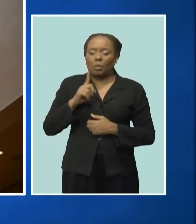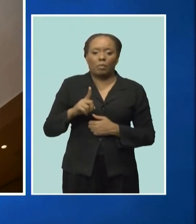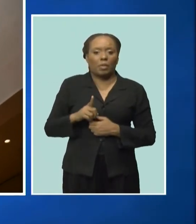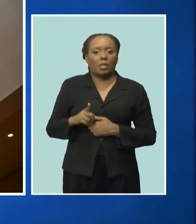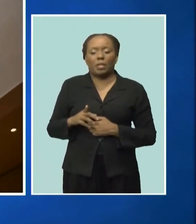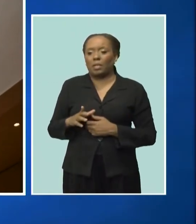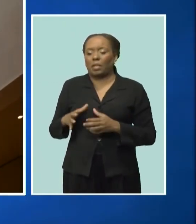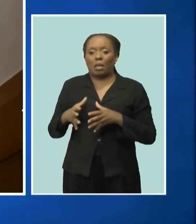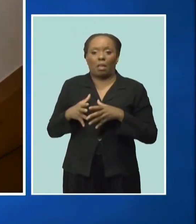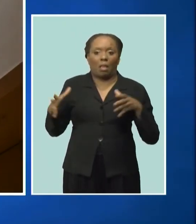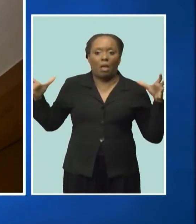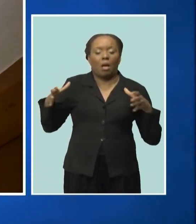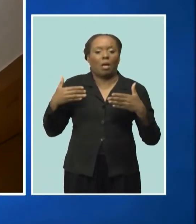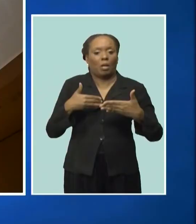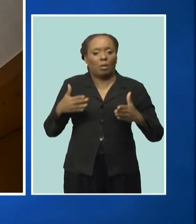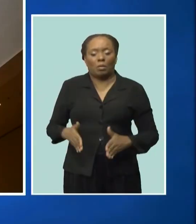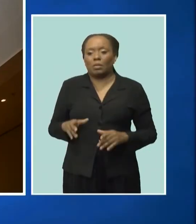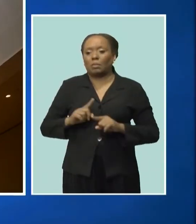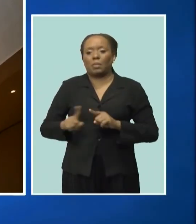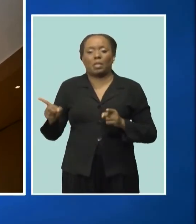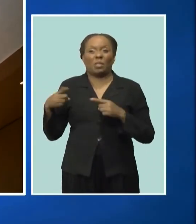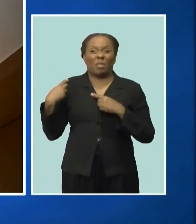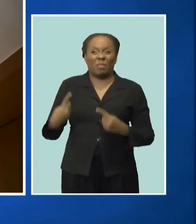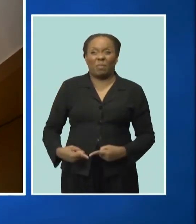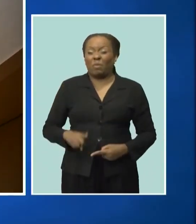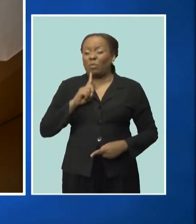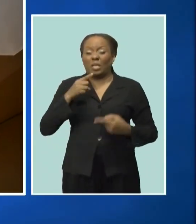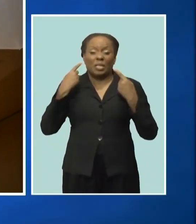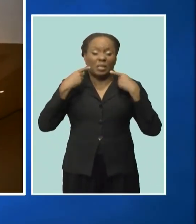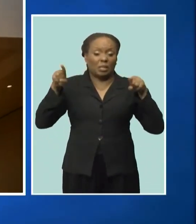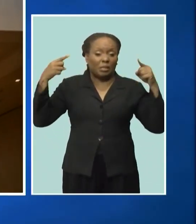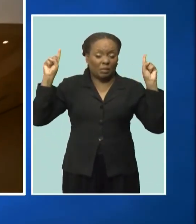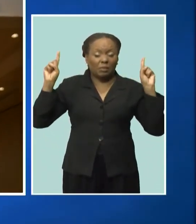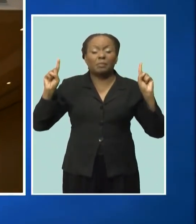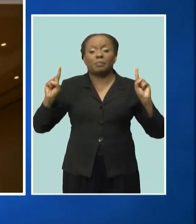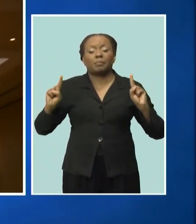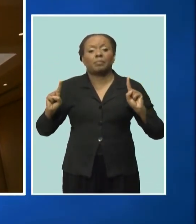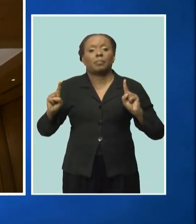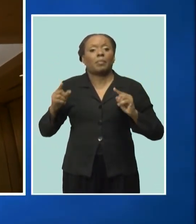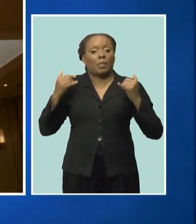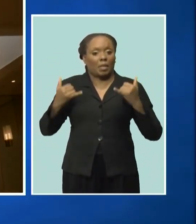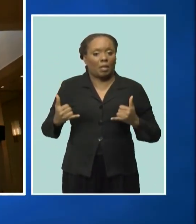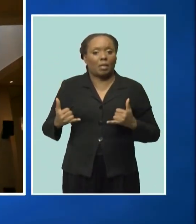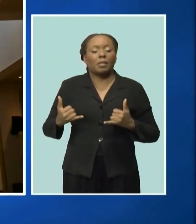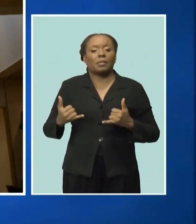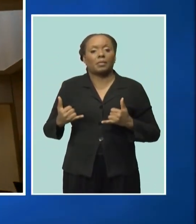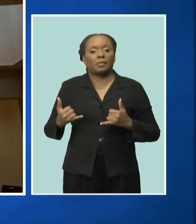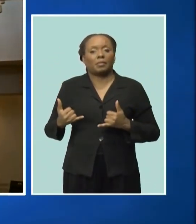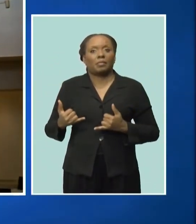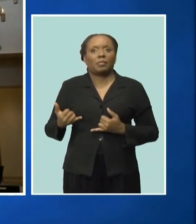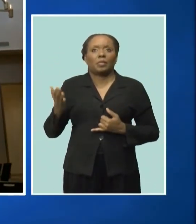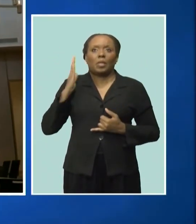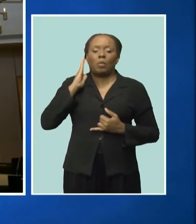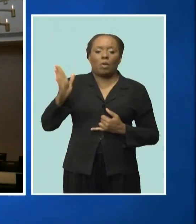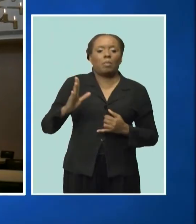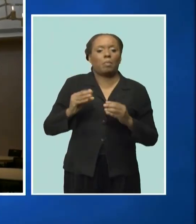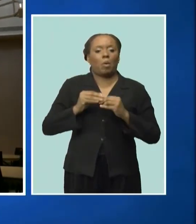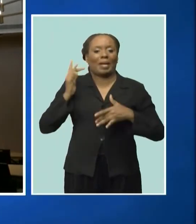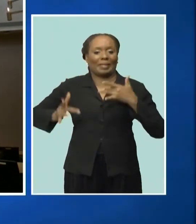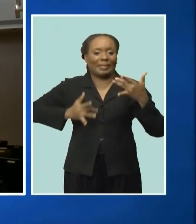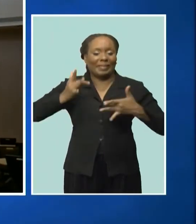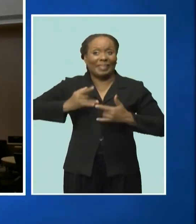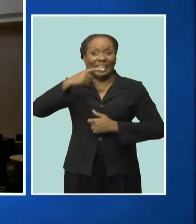fill, but we've had a very, very successful first quarter, and we're going into what I think is going to be a very exciting